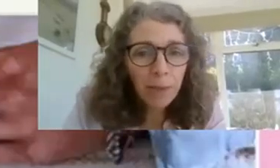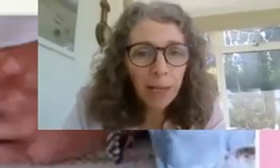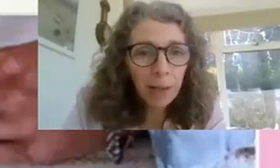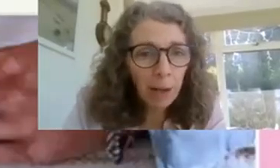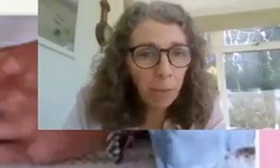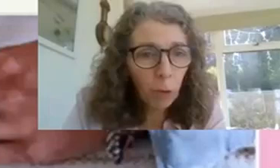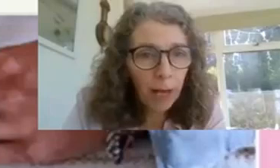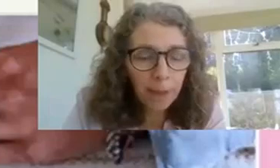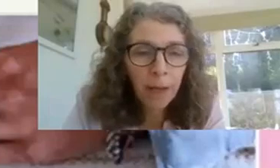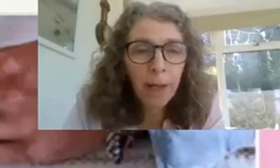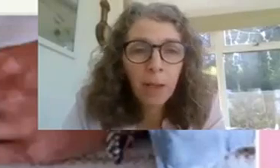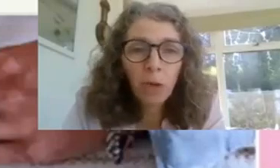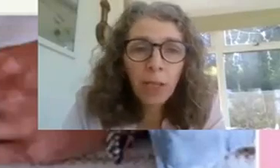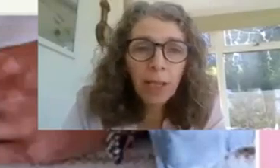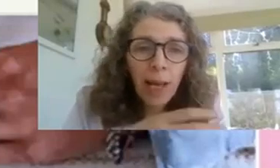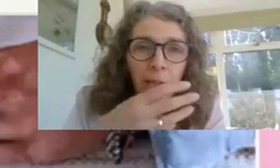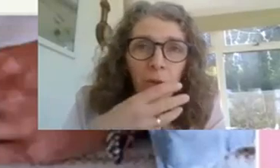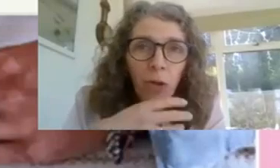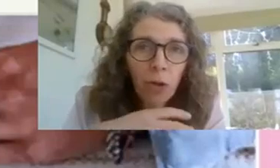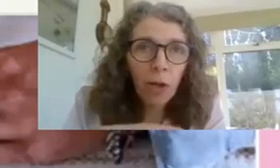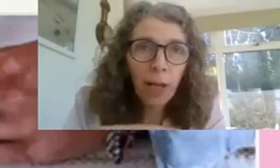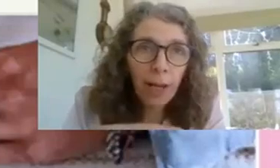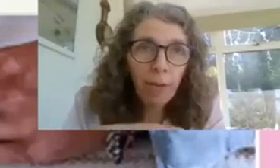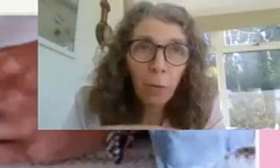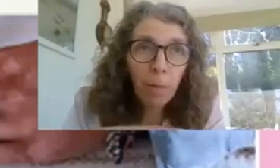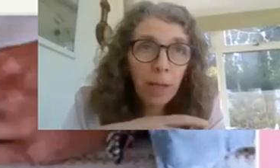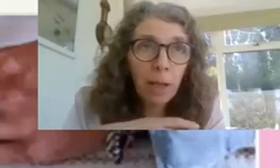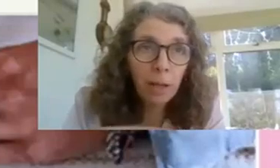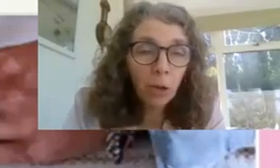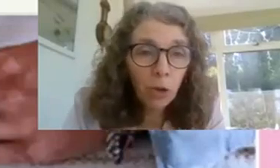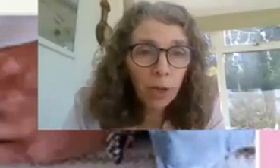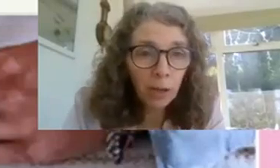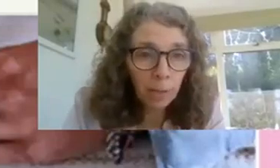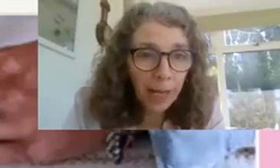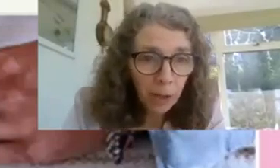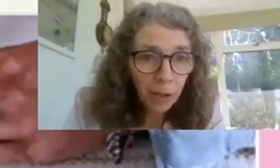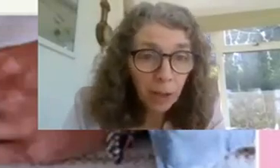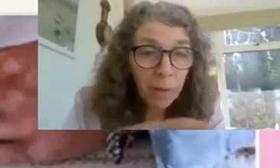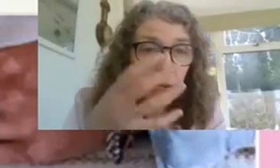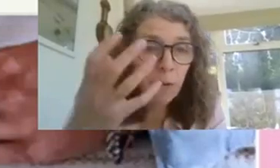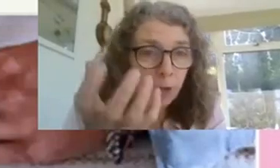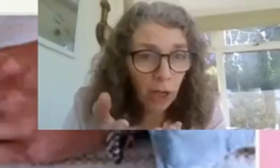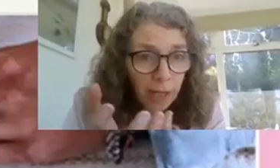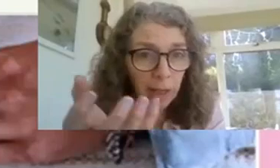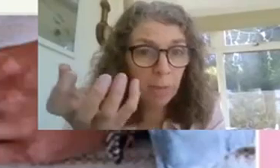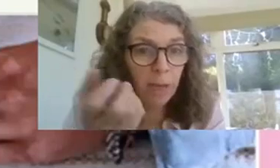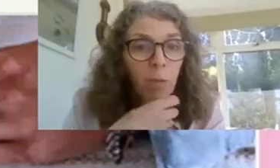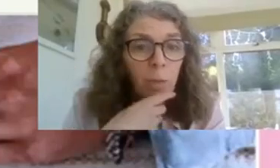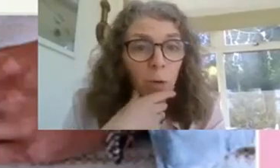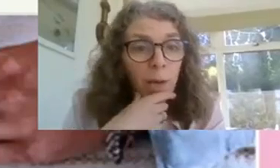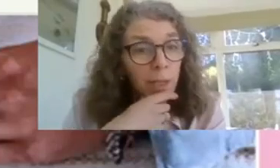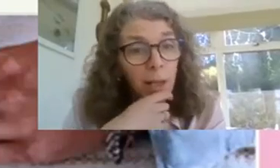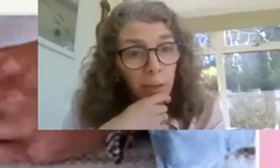And sometimes it's about prolapse. So just as for women, the uterus or the bladder can come down, the vagina can